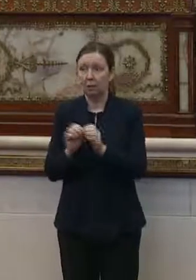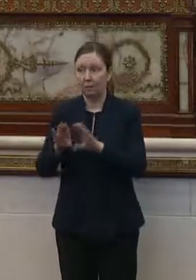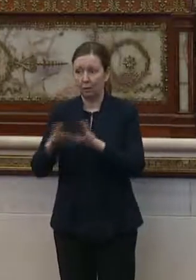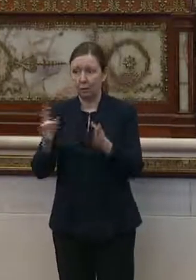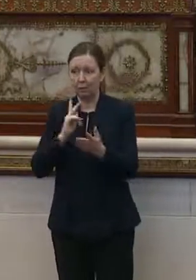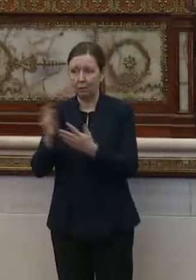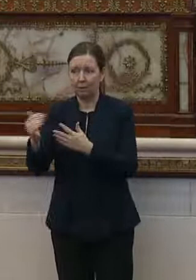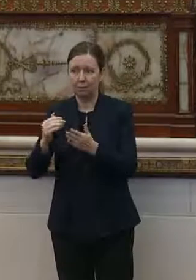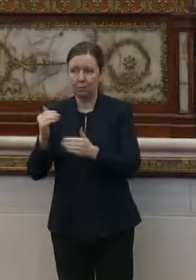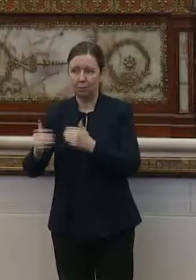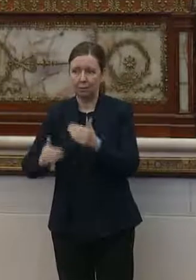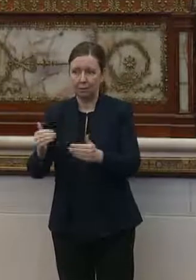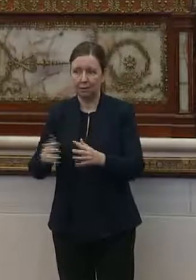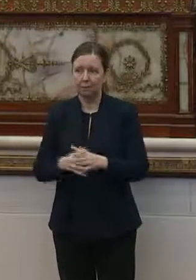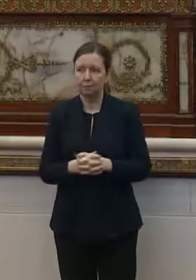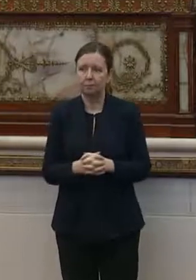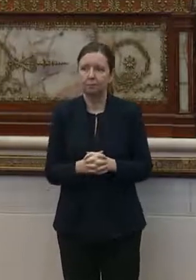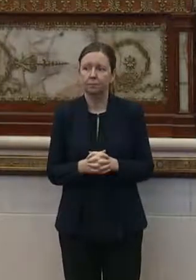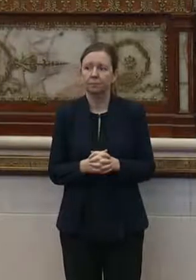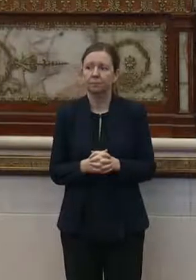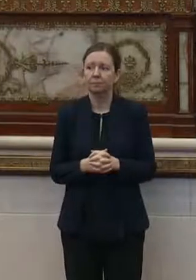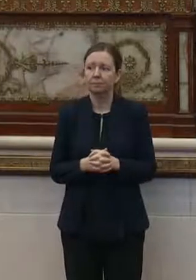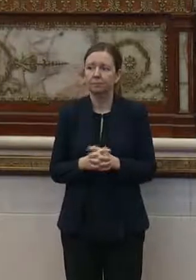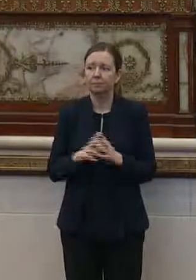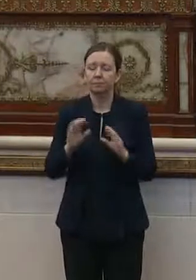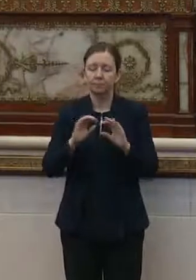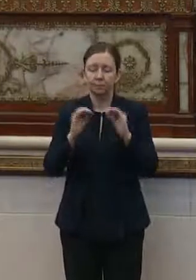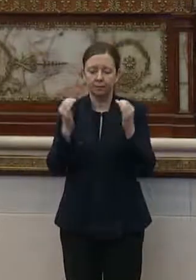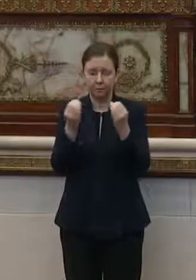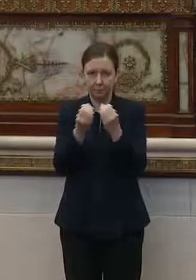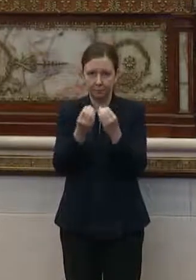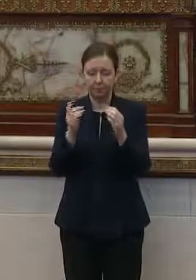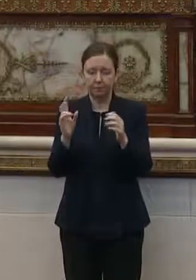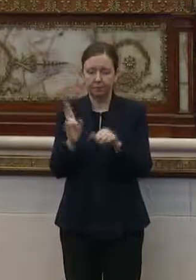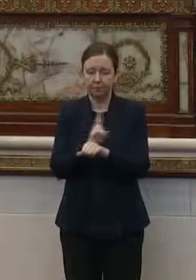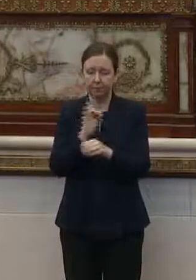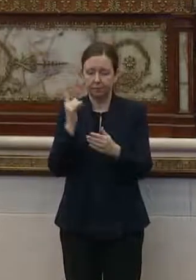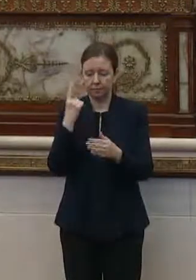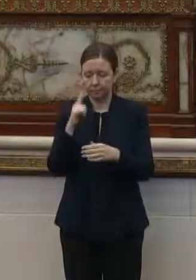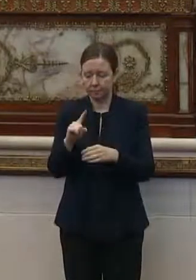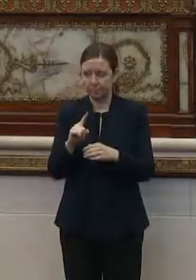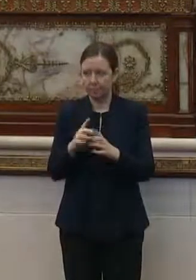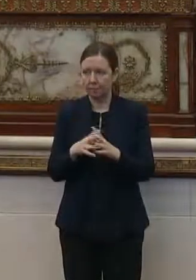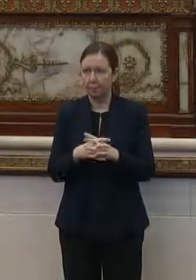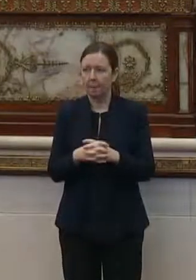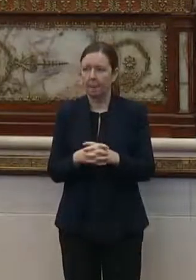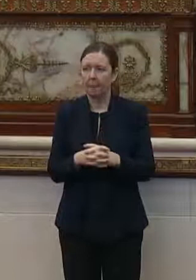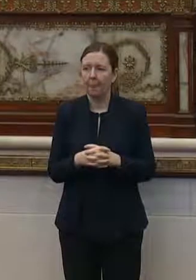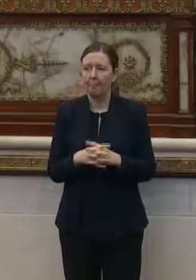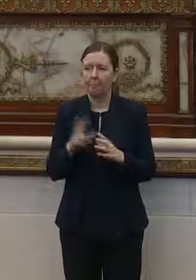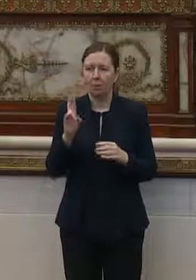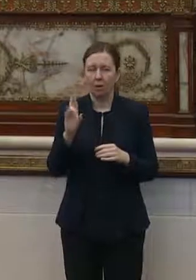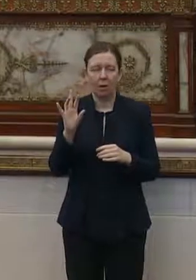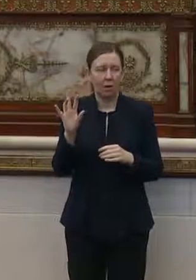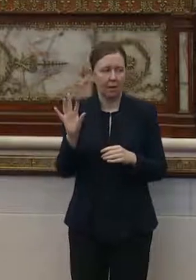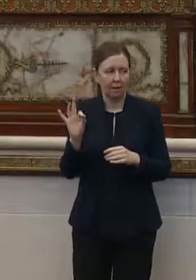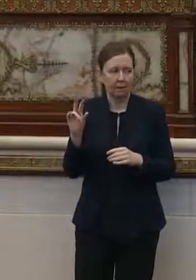process? Well, so as far as the organization that was used for the RFP,